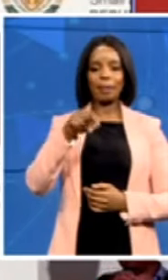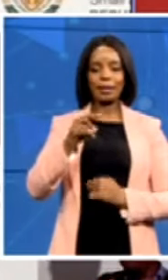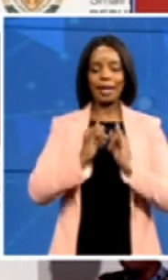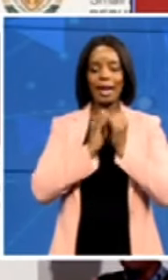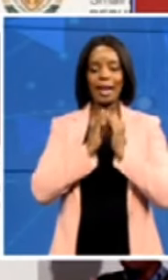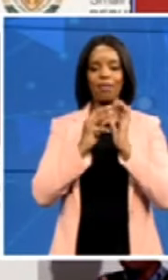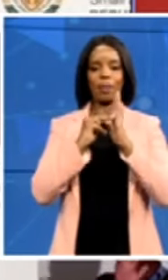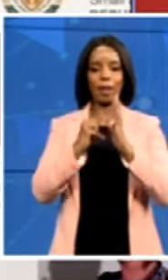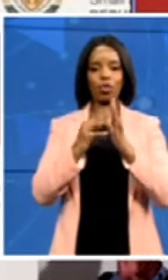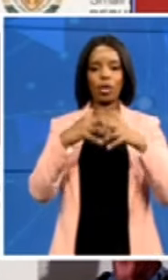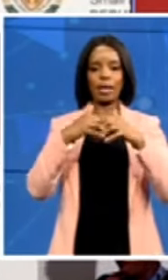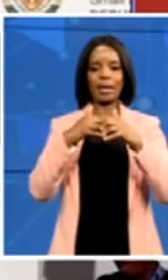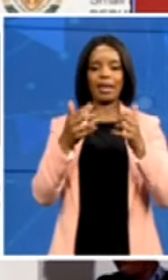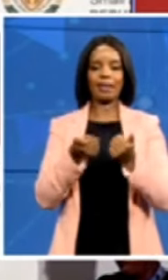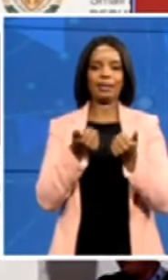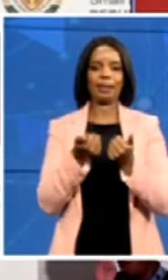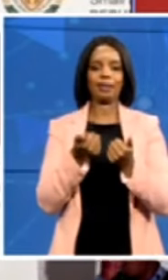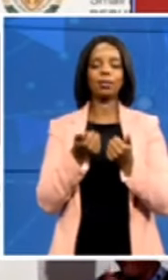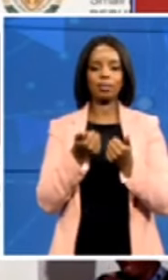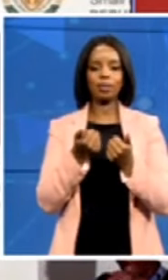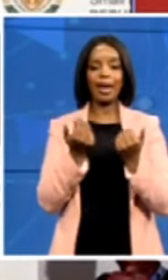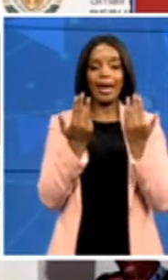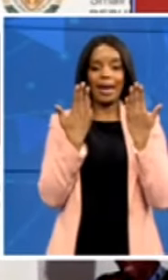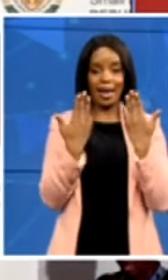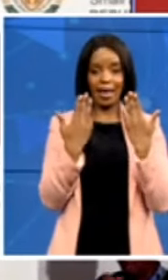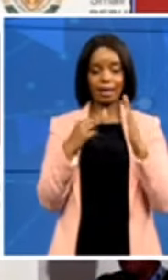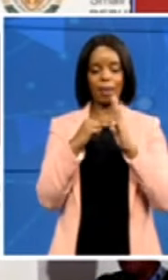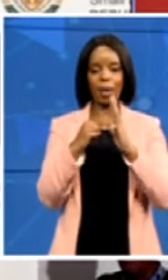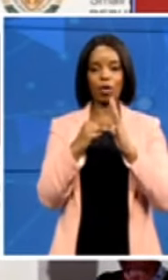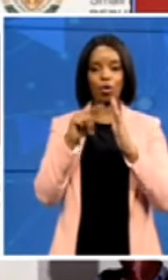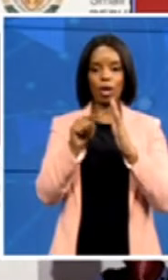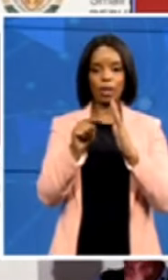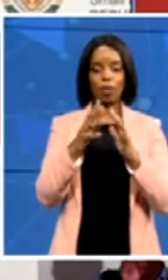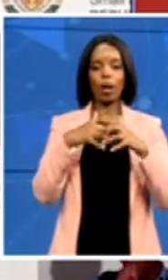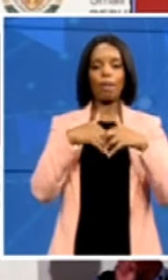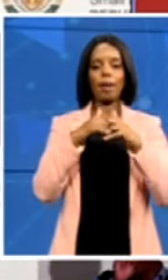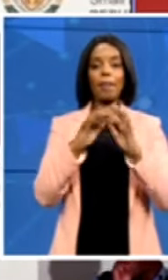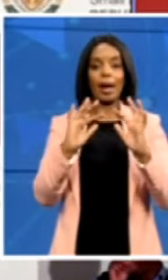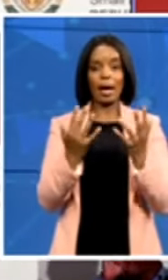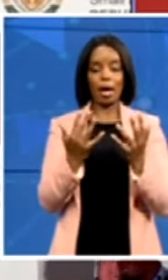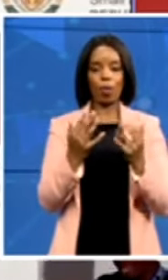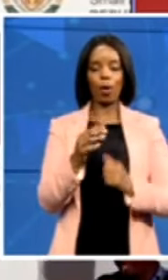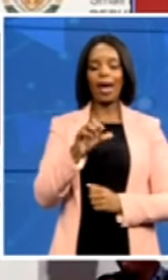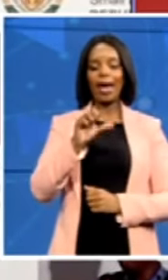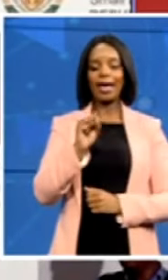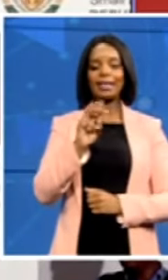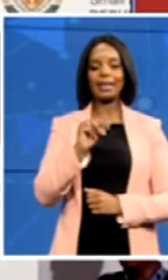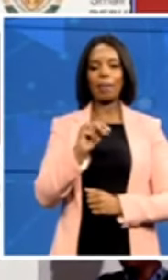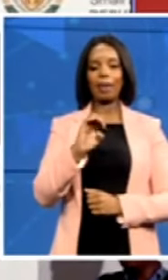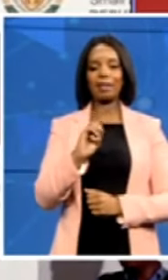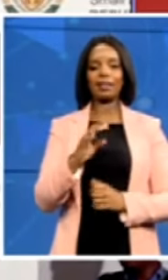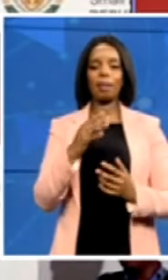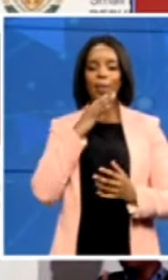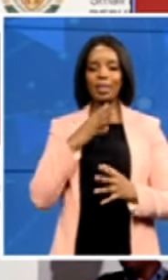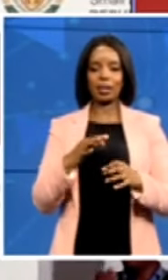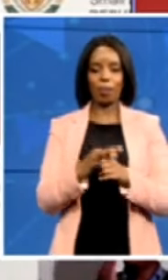million will be created through the SMMEs. And this is the target that I'm talking about, that when we call